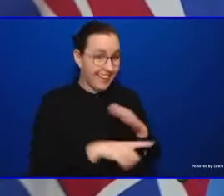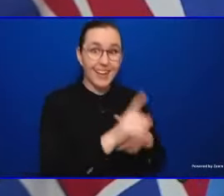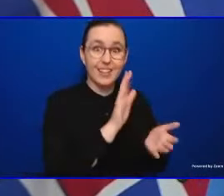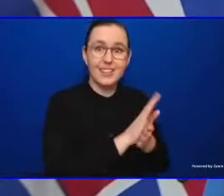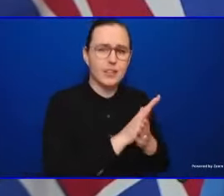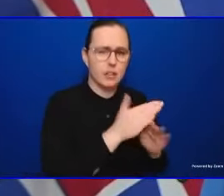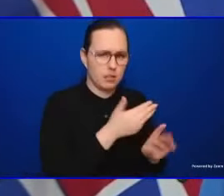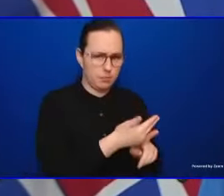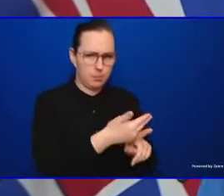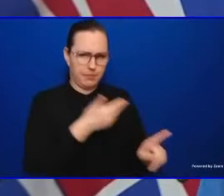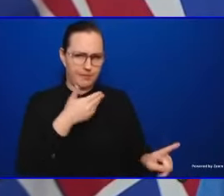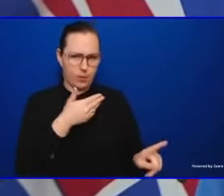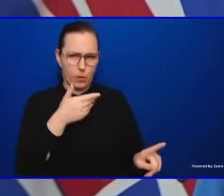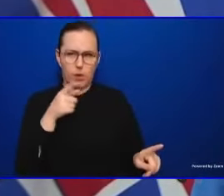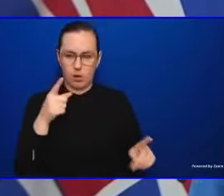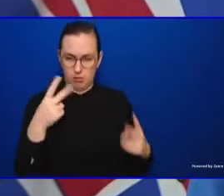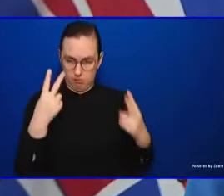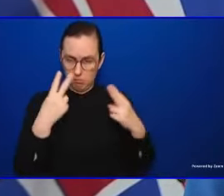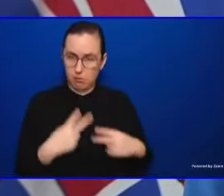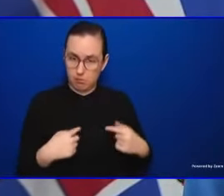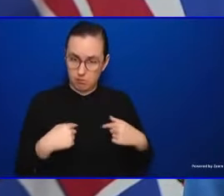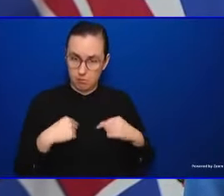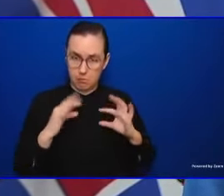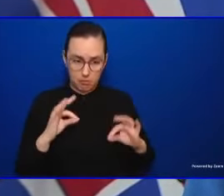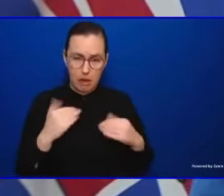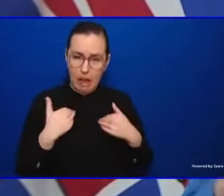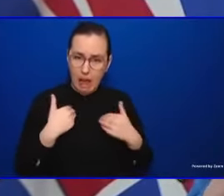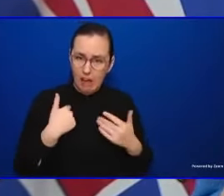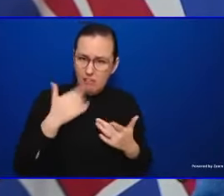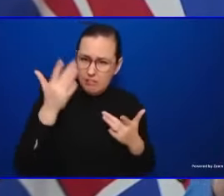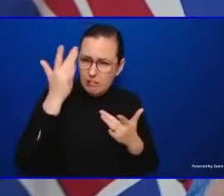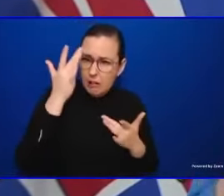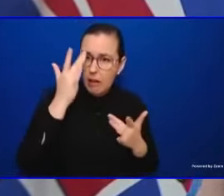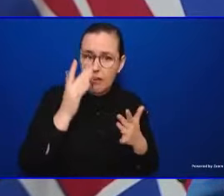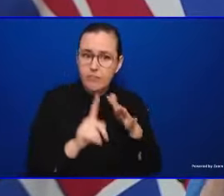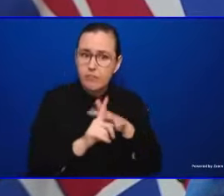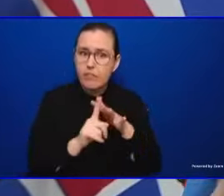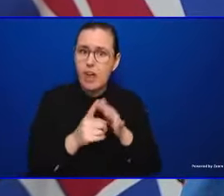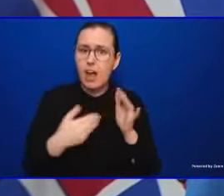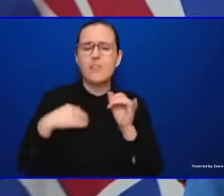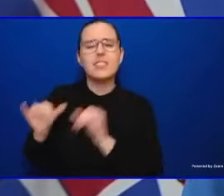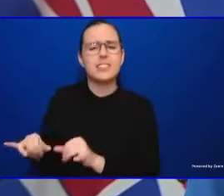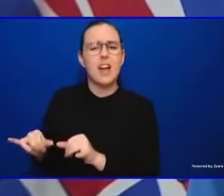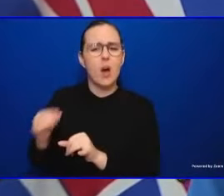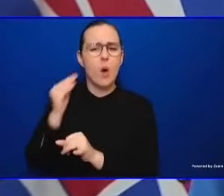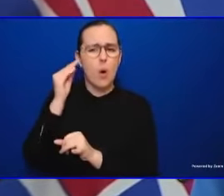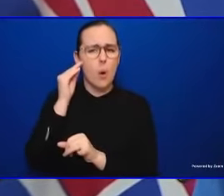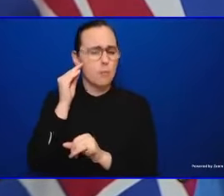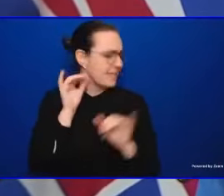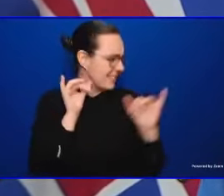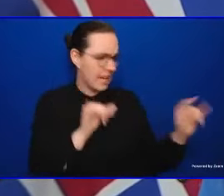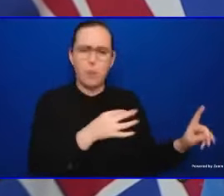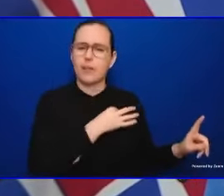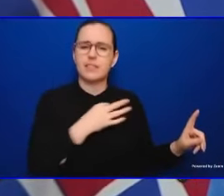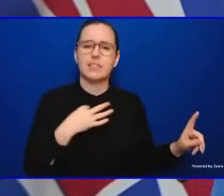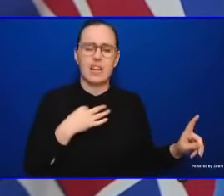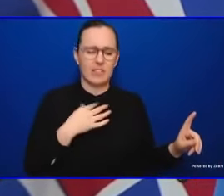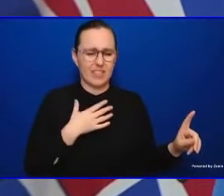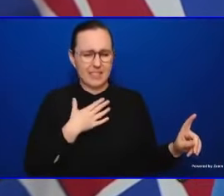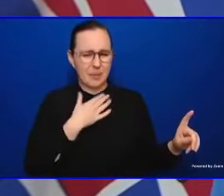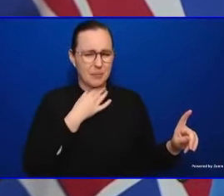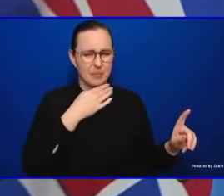if they have any symptoms. When it comes to communicating with the school community what's